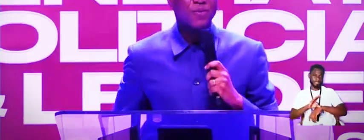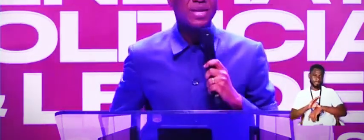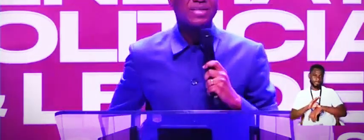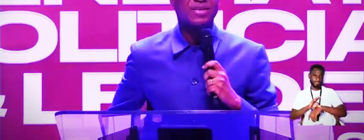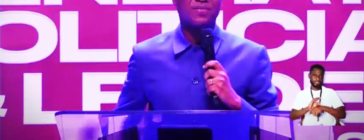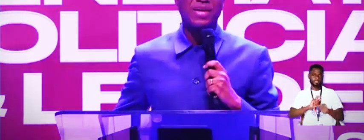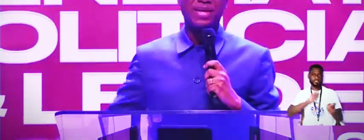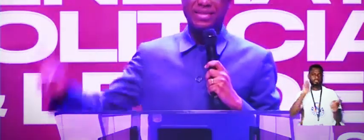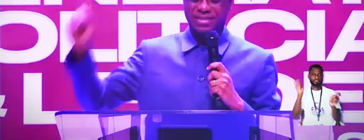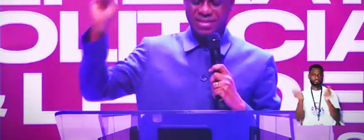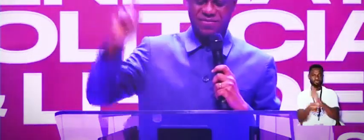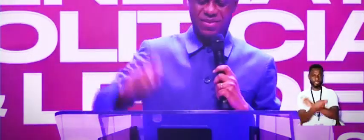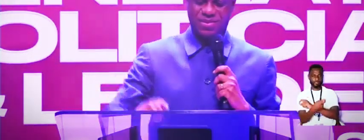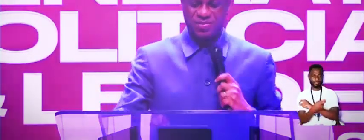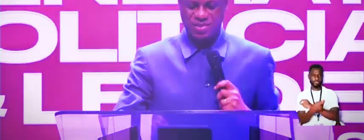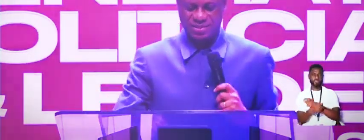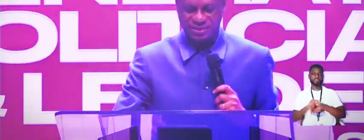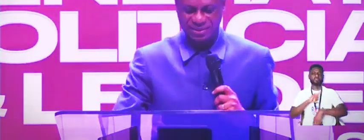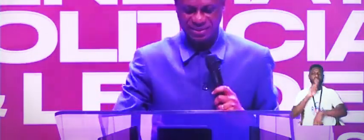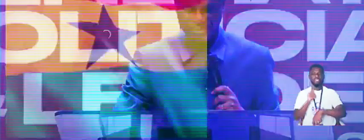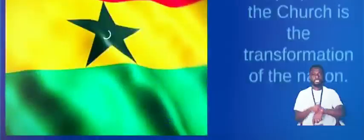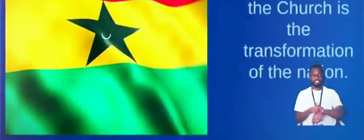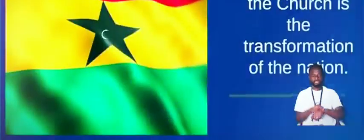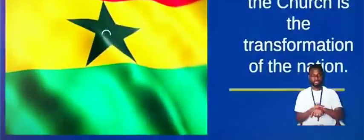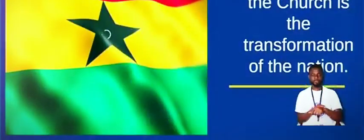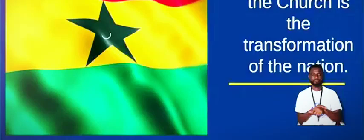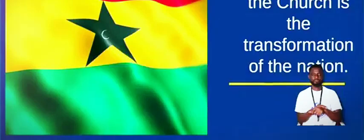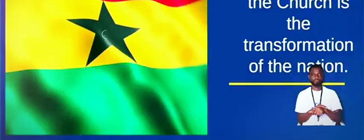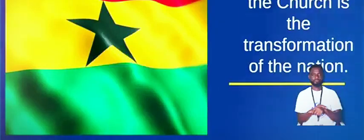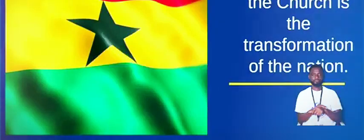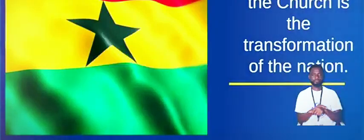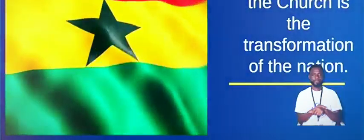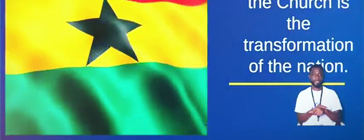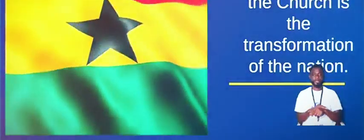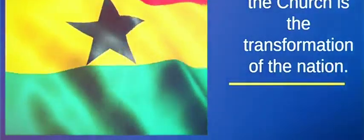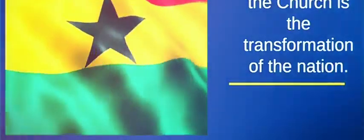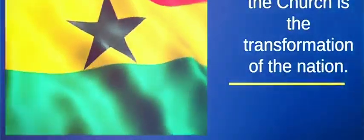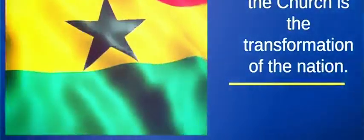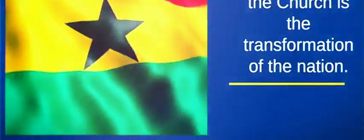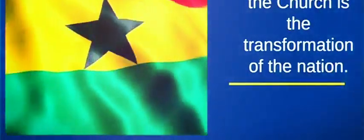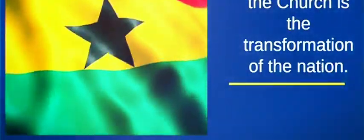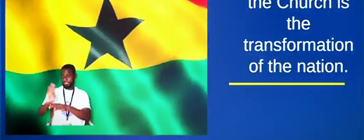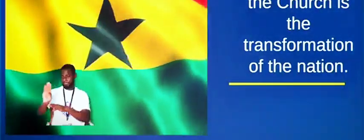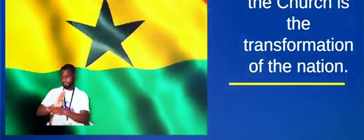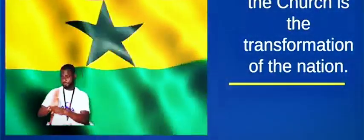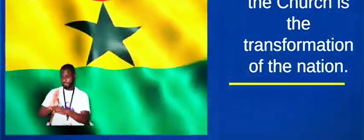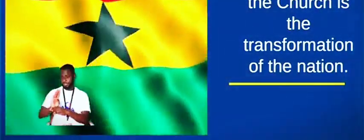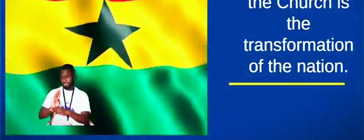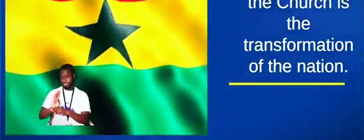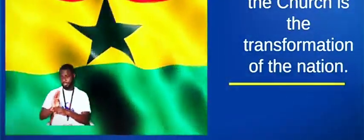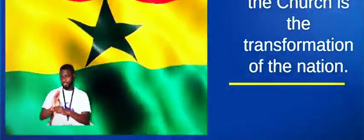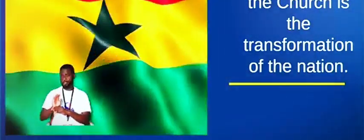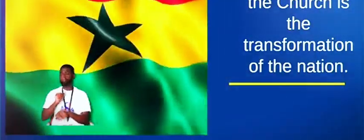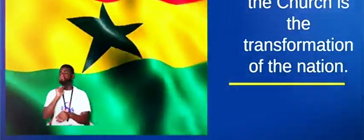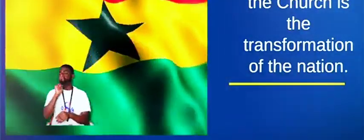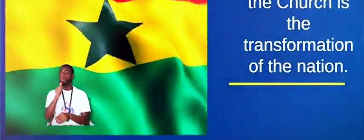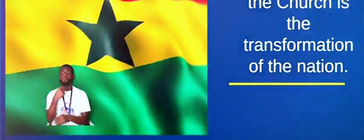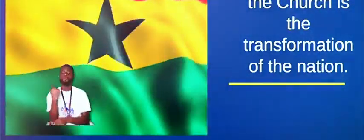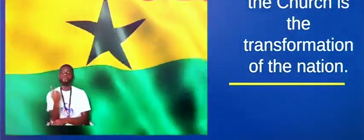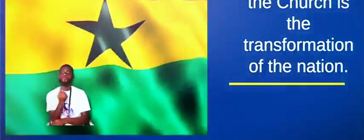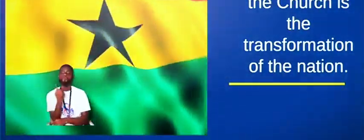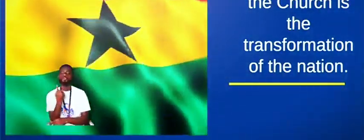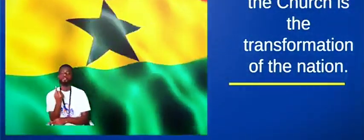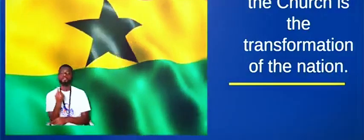the transformation of the nation, the first one. See, the church's business is not